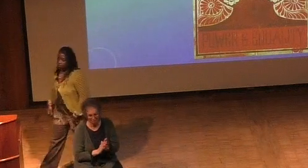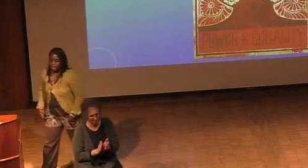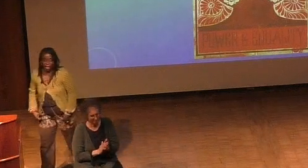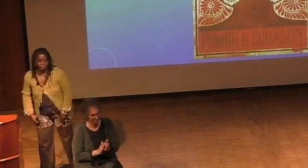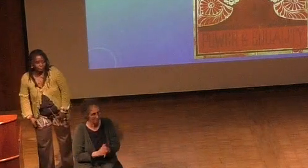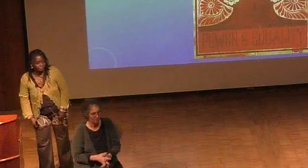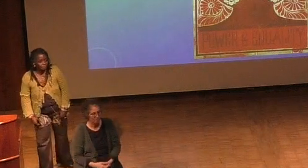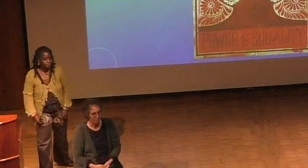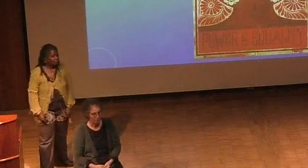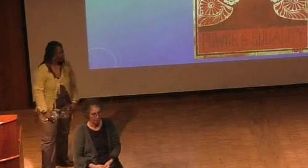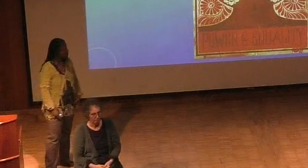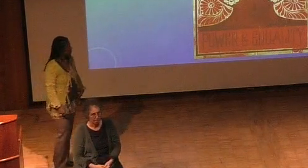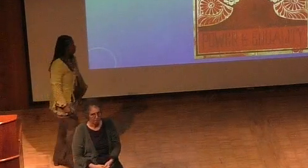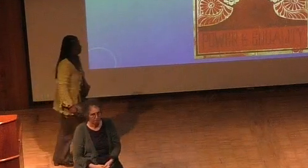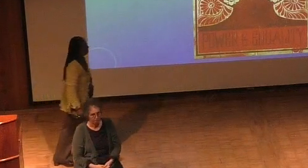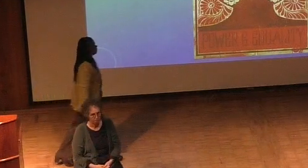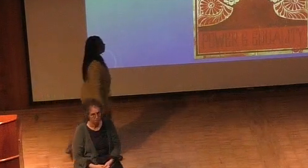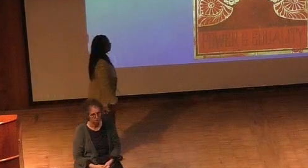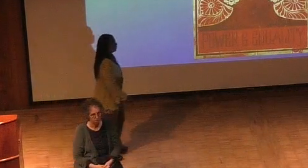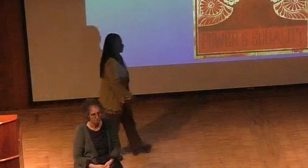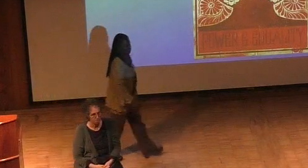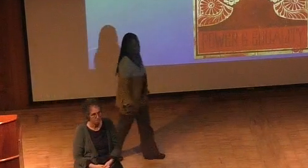So